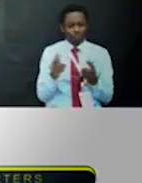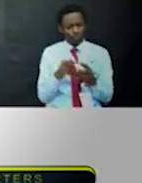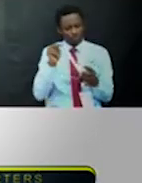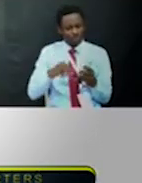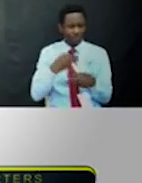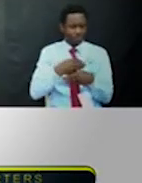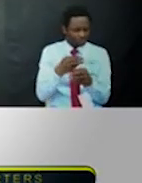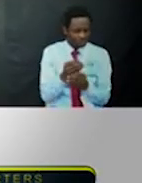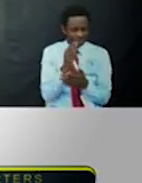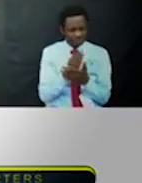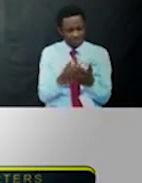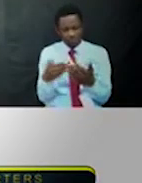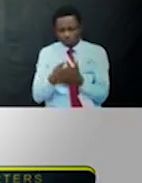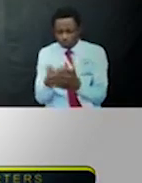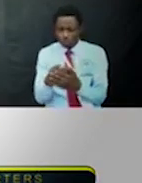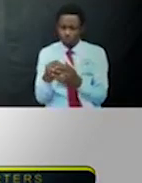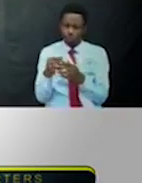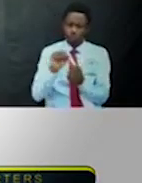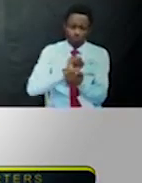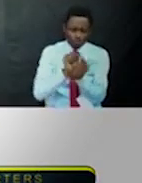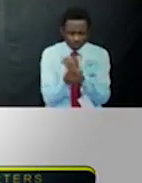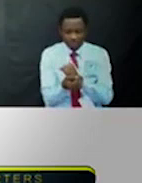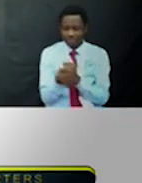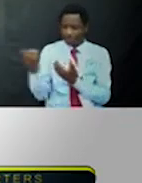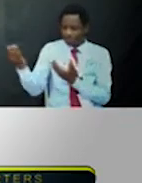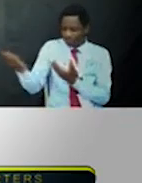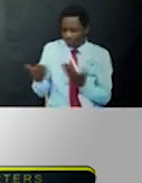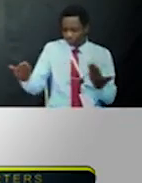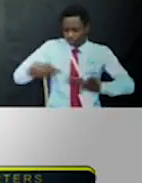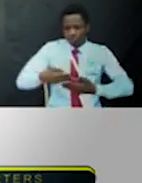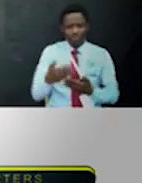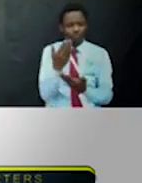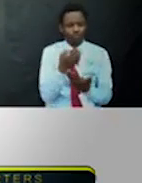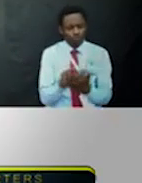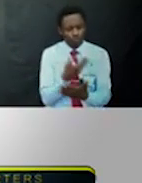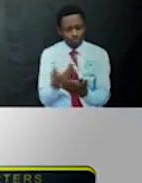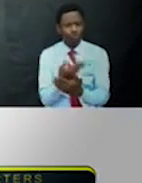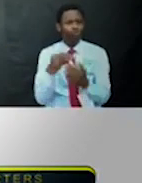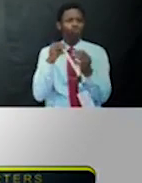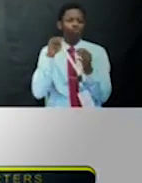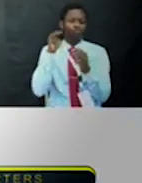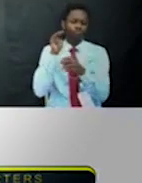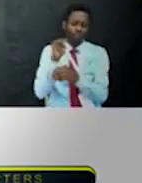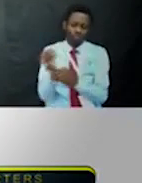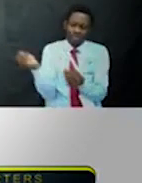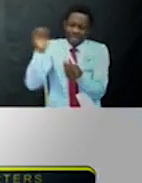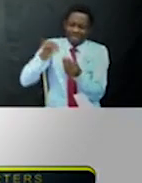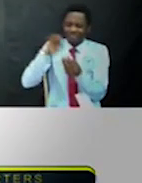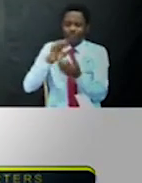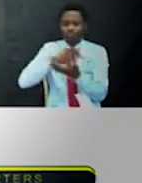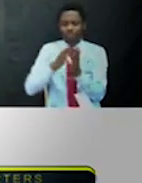changes, introduce some ministries to enable us achieve our target. And